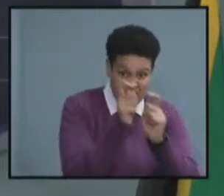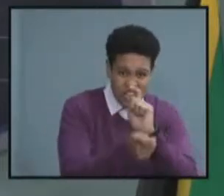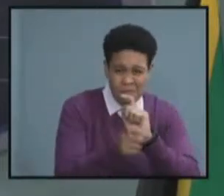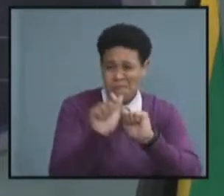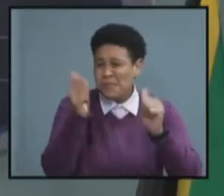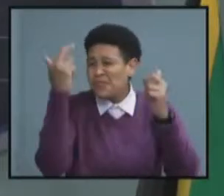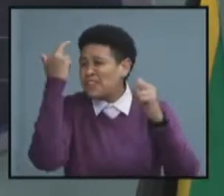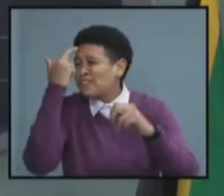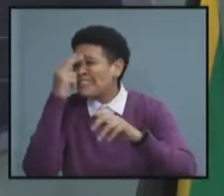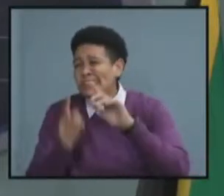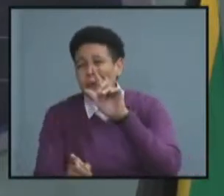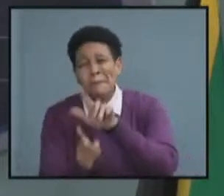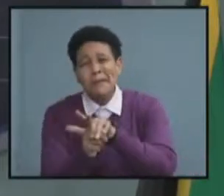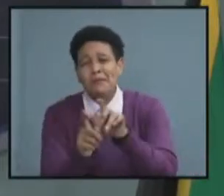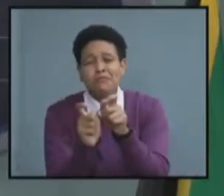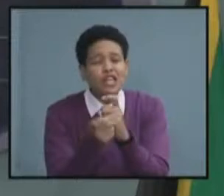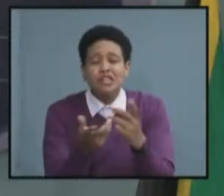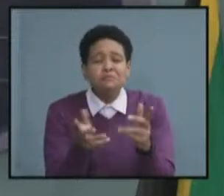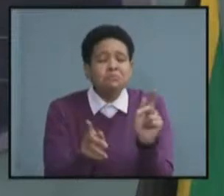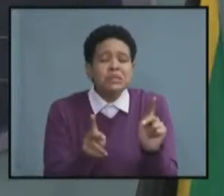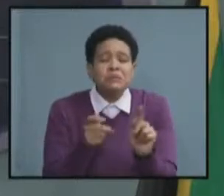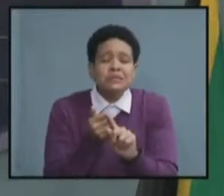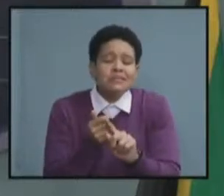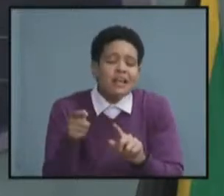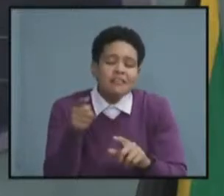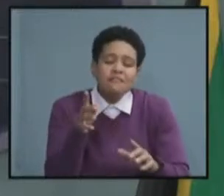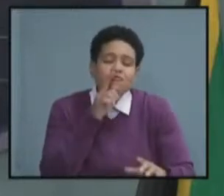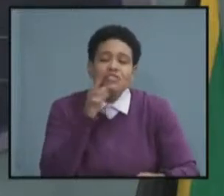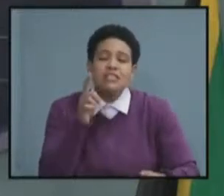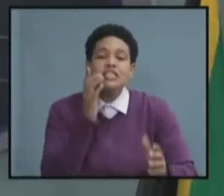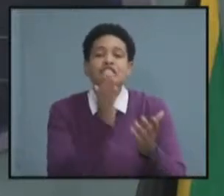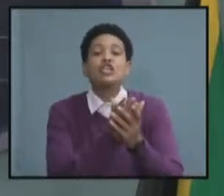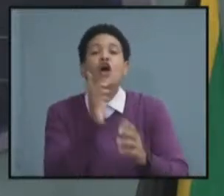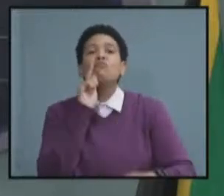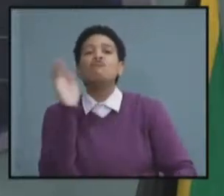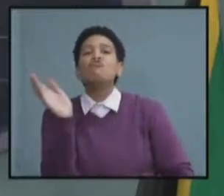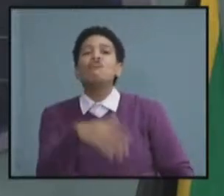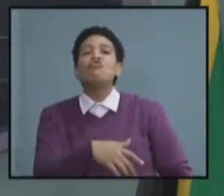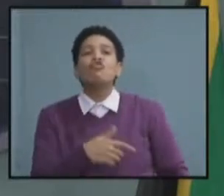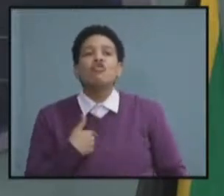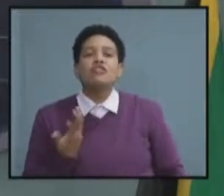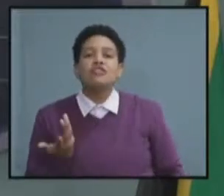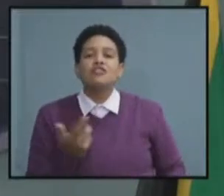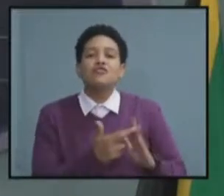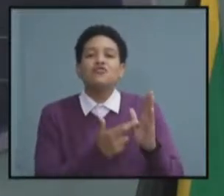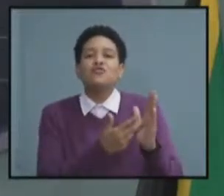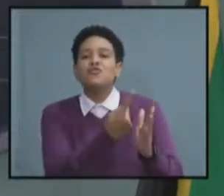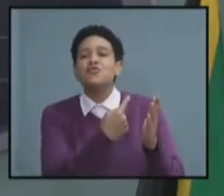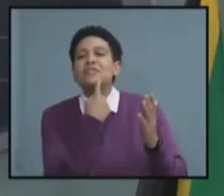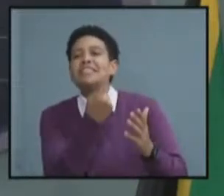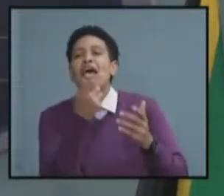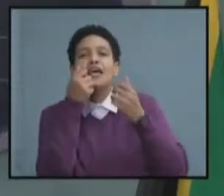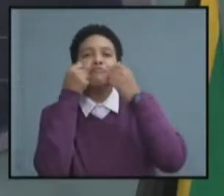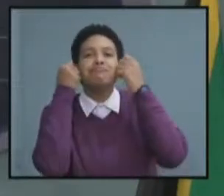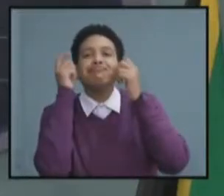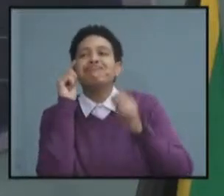reason, people stop observing the